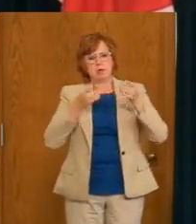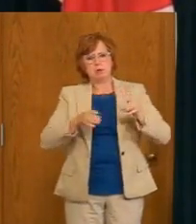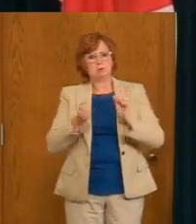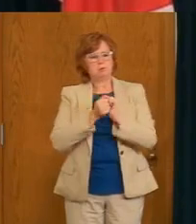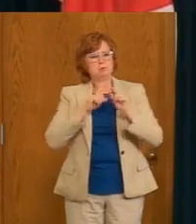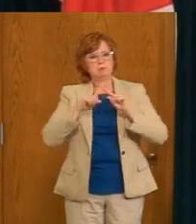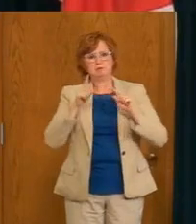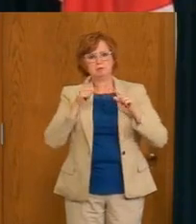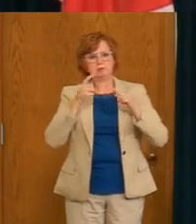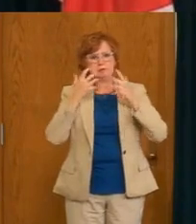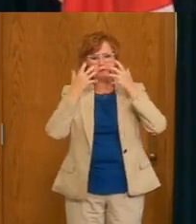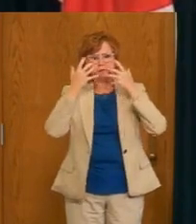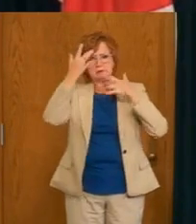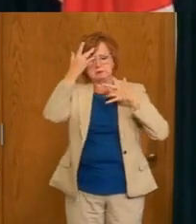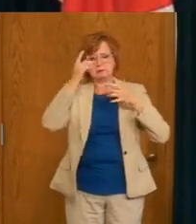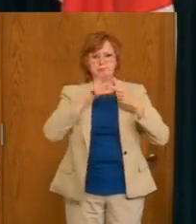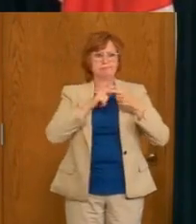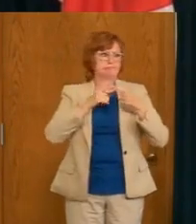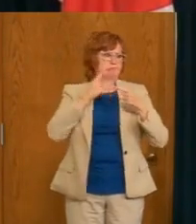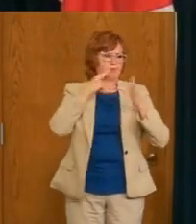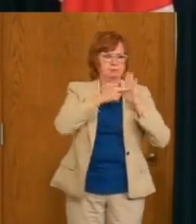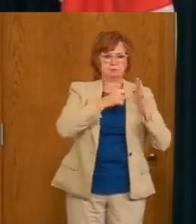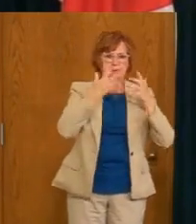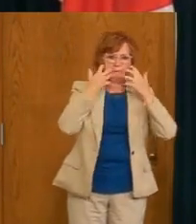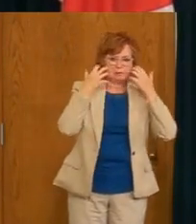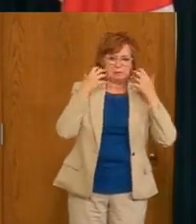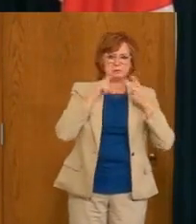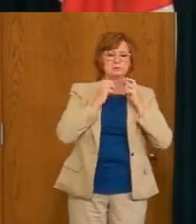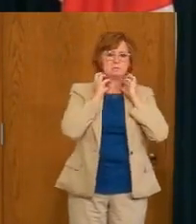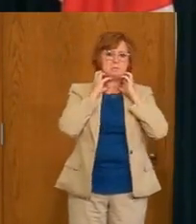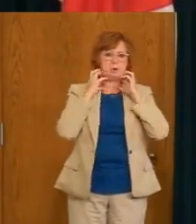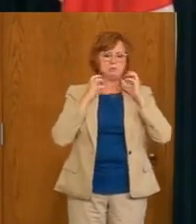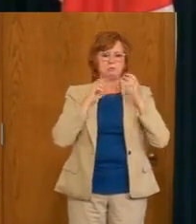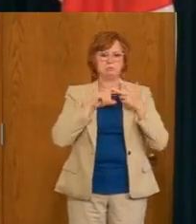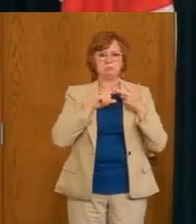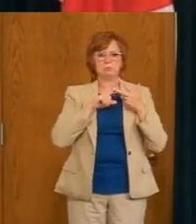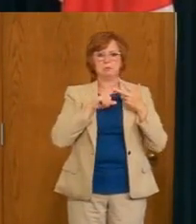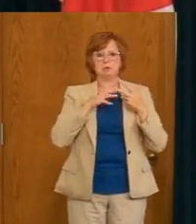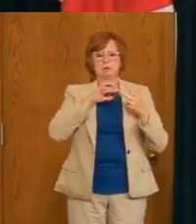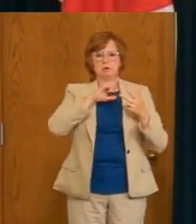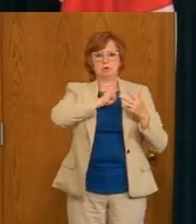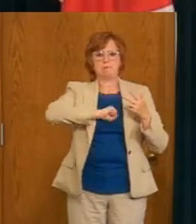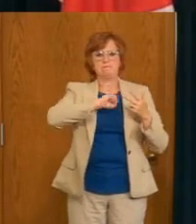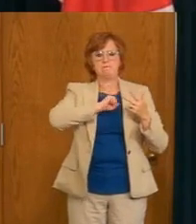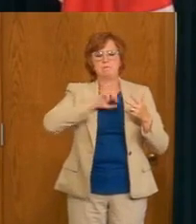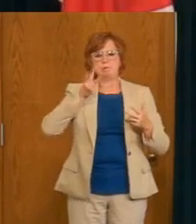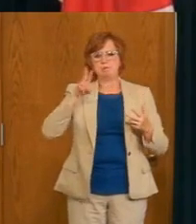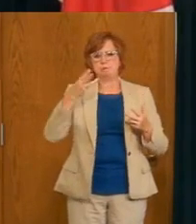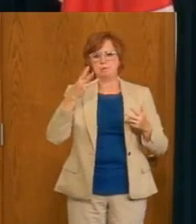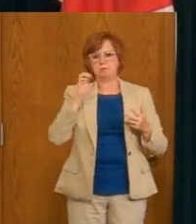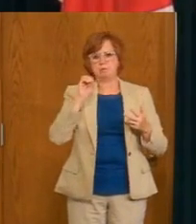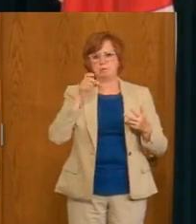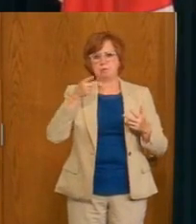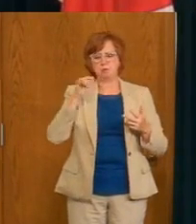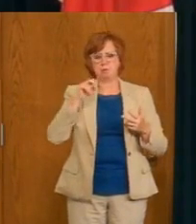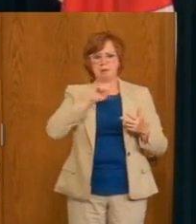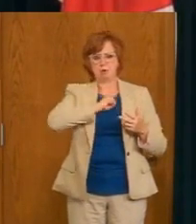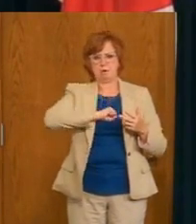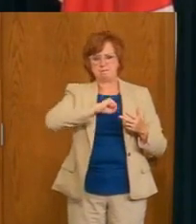some clusters like right now in the far northeast. And, those will be managed by the community, leadership,